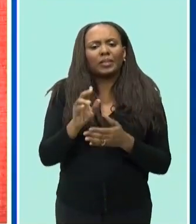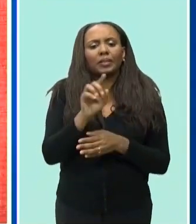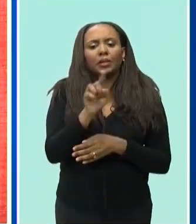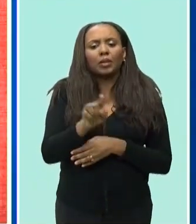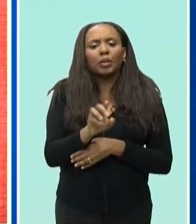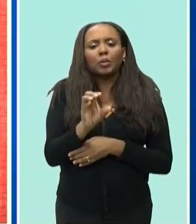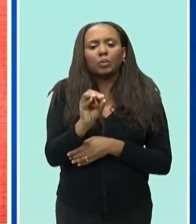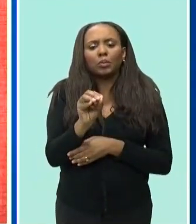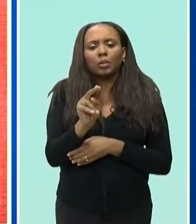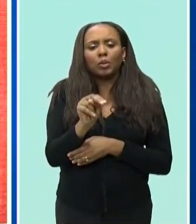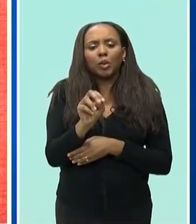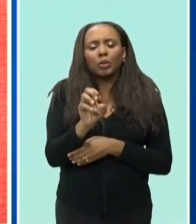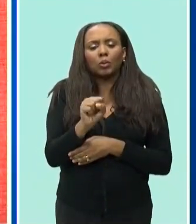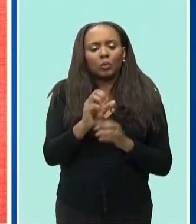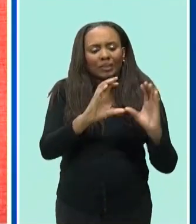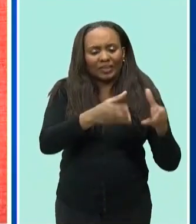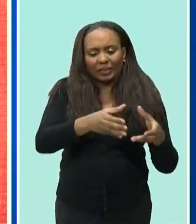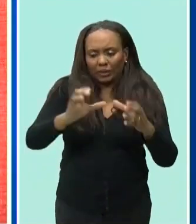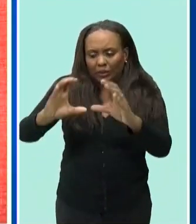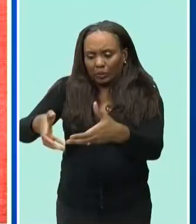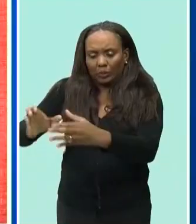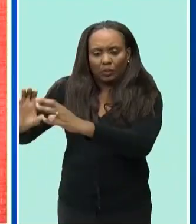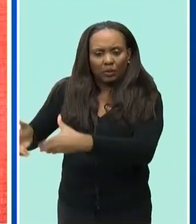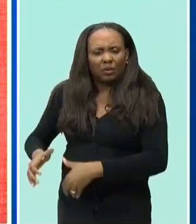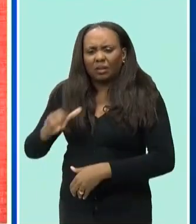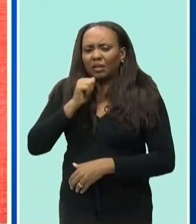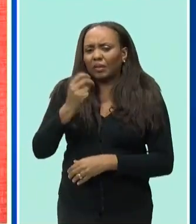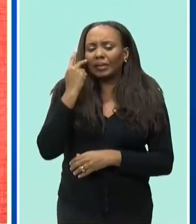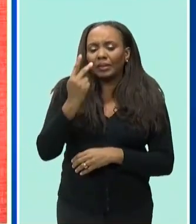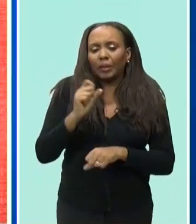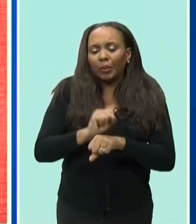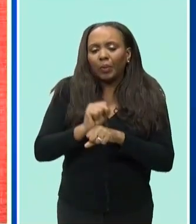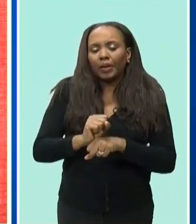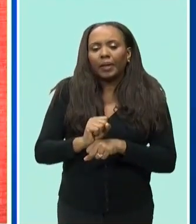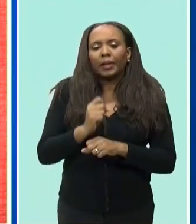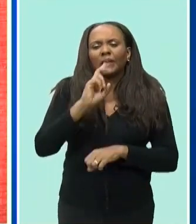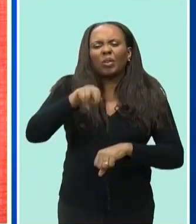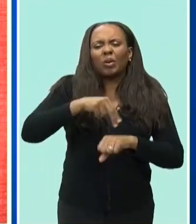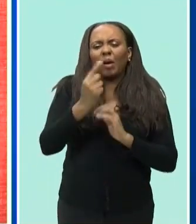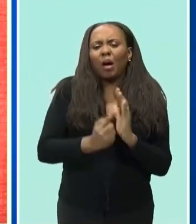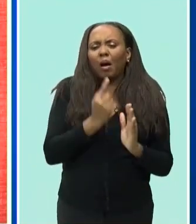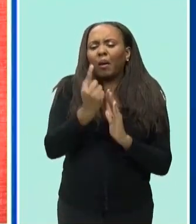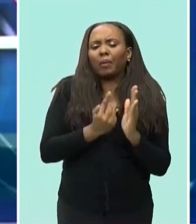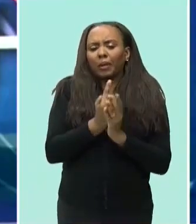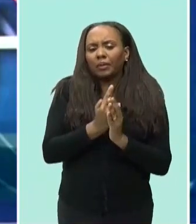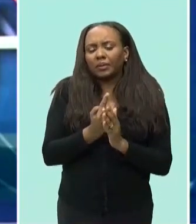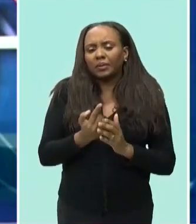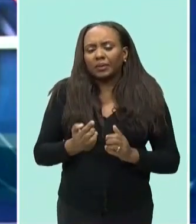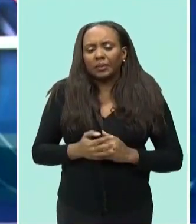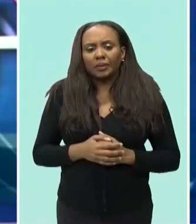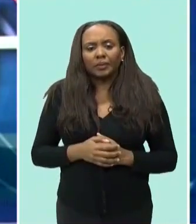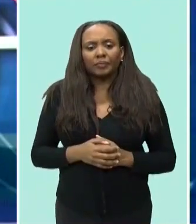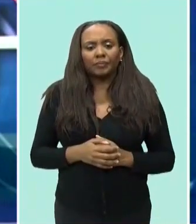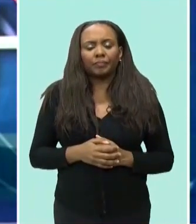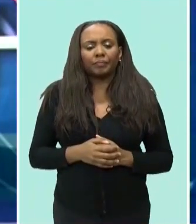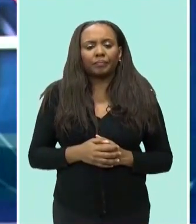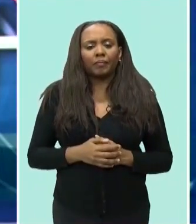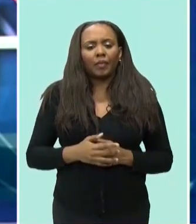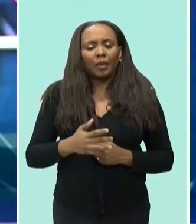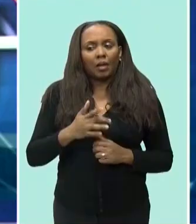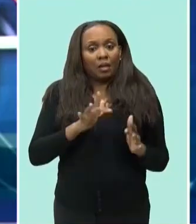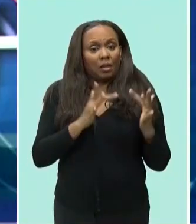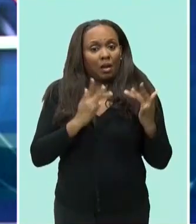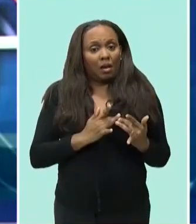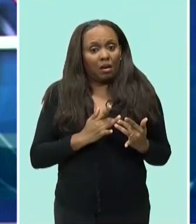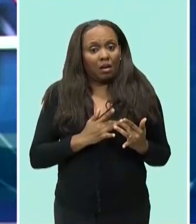are not necessarily going to see them operating during the course of the school day or during the regular working hours as we see them. The Heart and Stroke